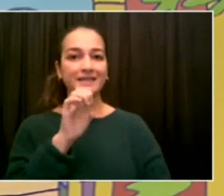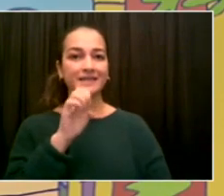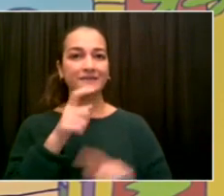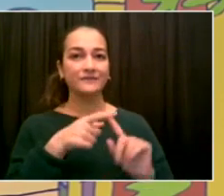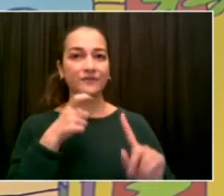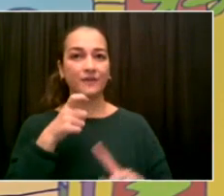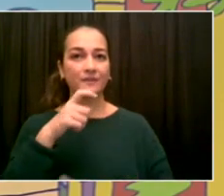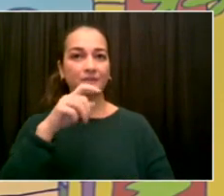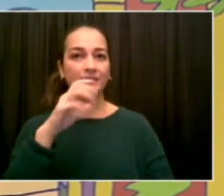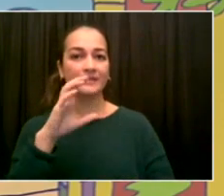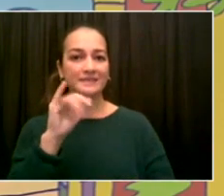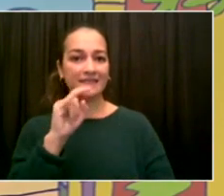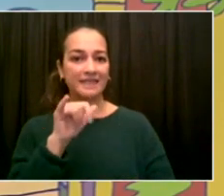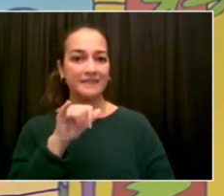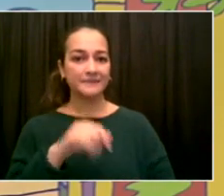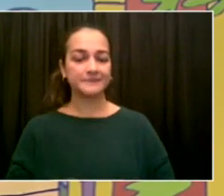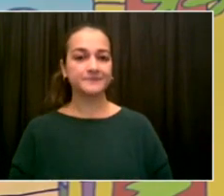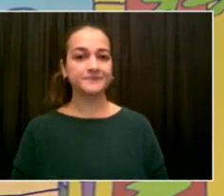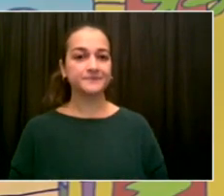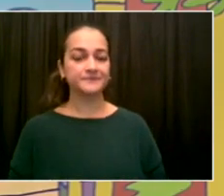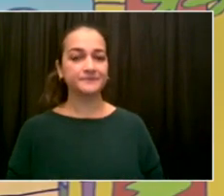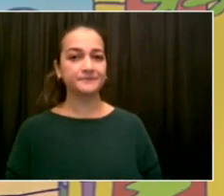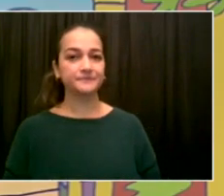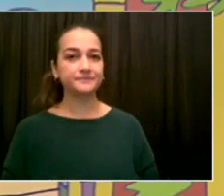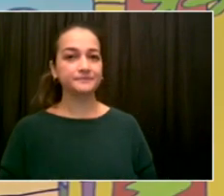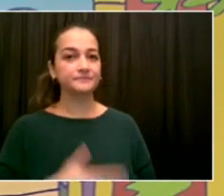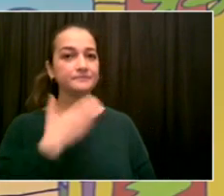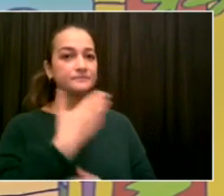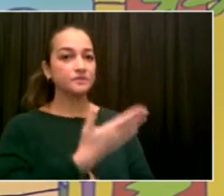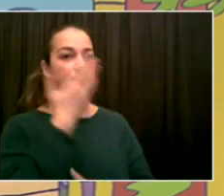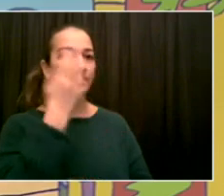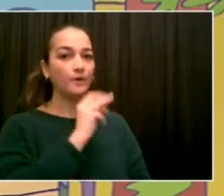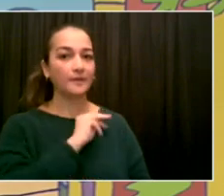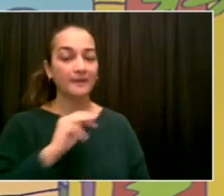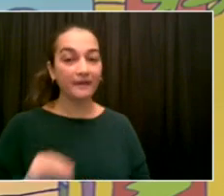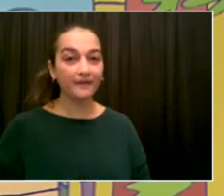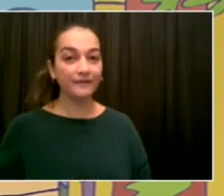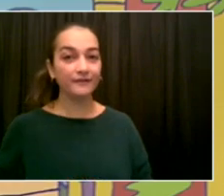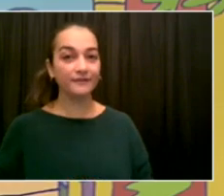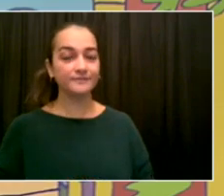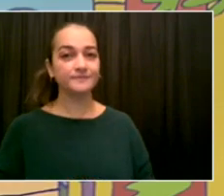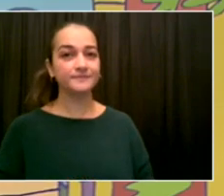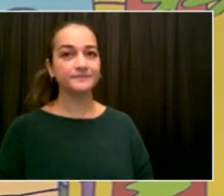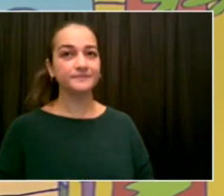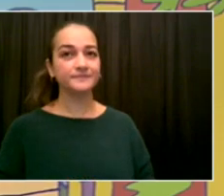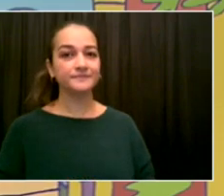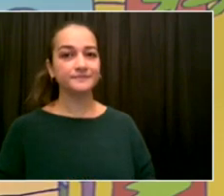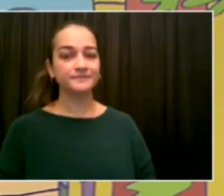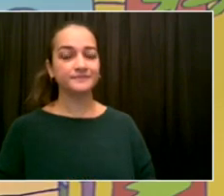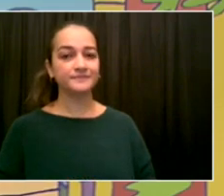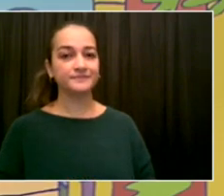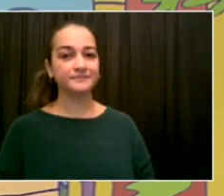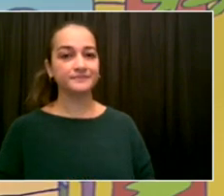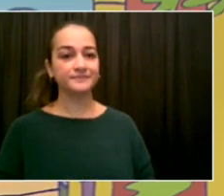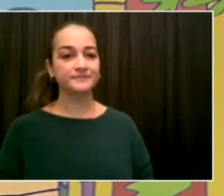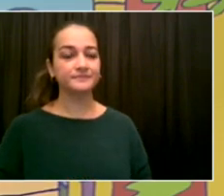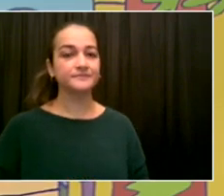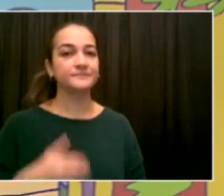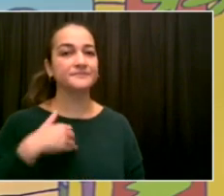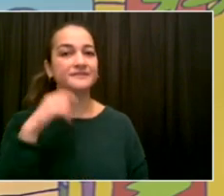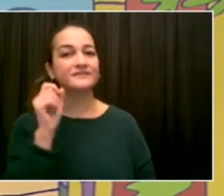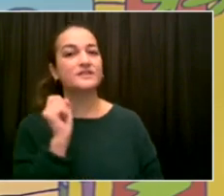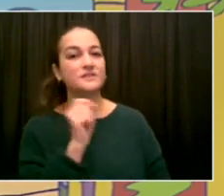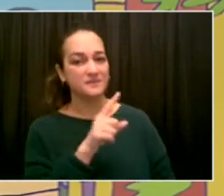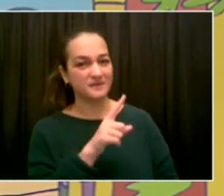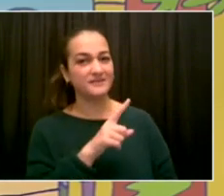Hey, good morning, Mayor de Blasio. I'll keep it quick. My first question is about the holiday of Diwali. I know that there's been an effort to give students the day off, to